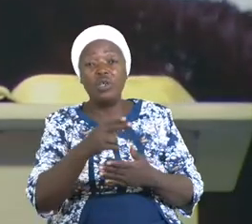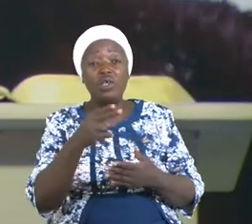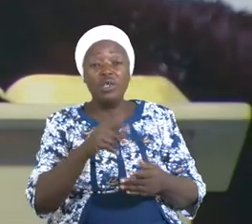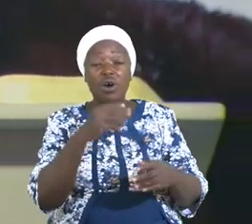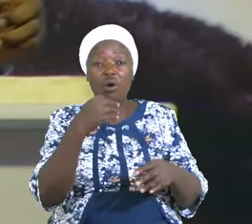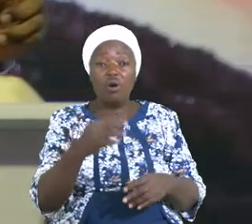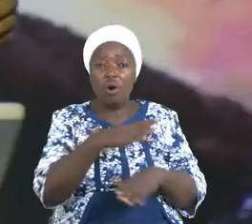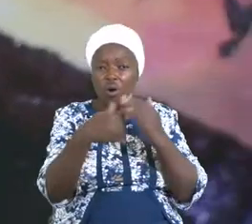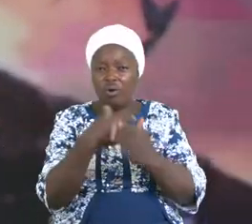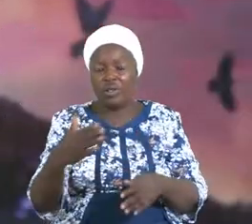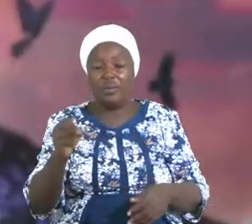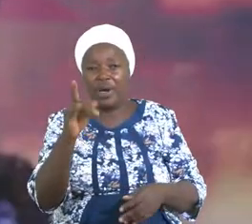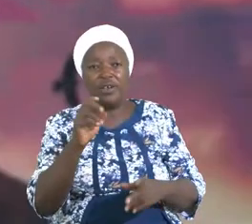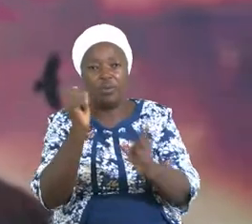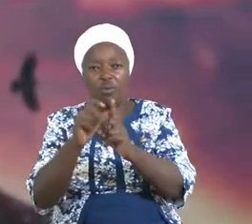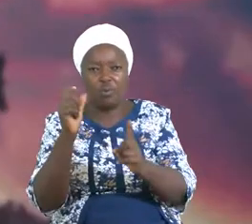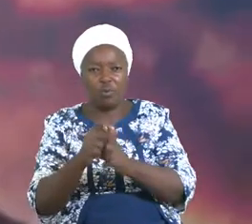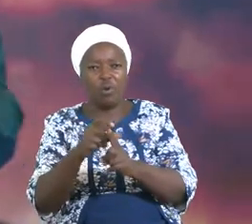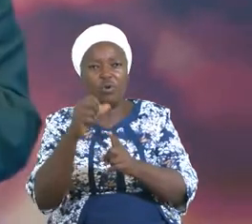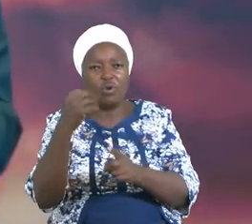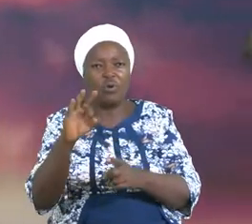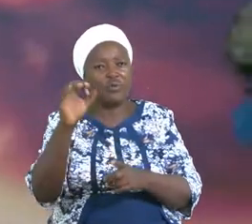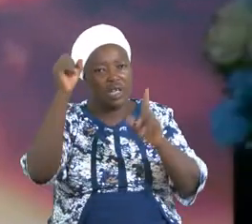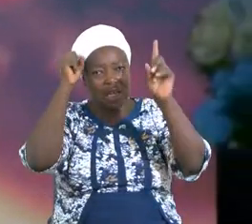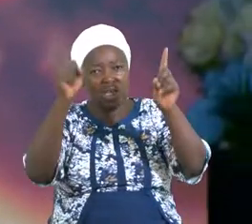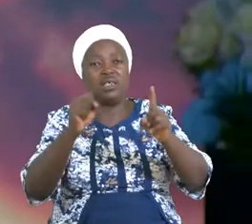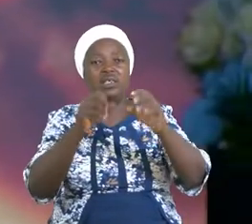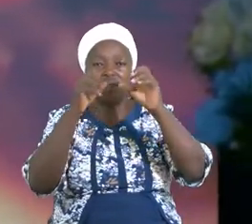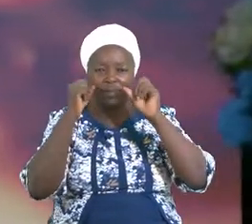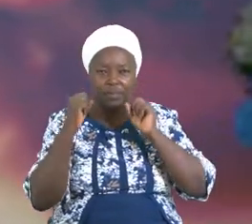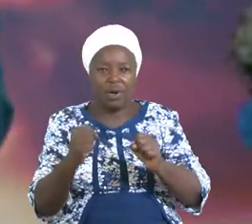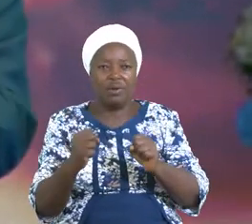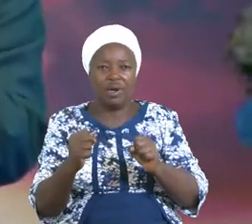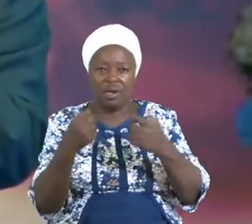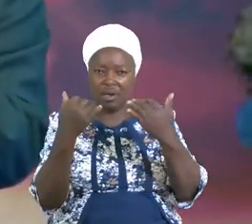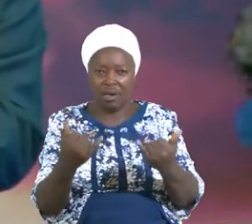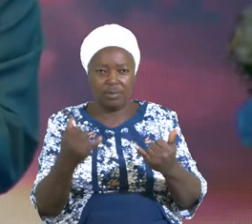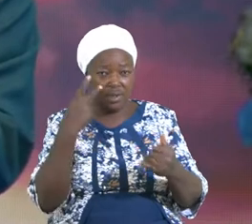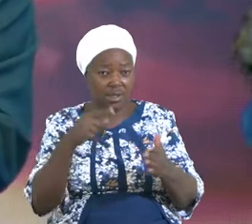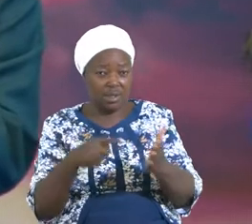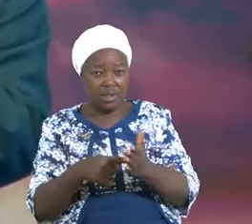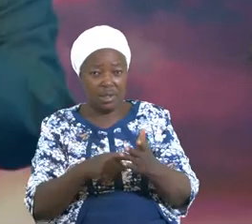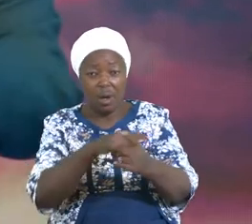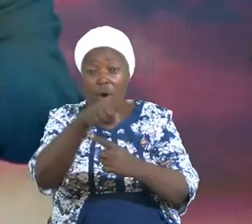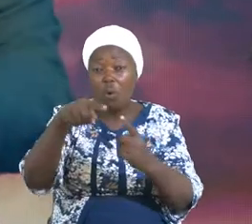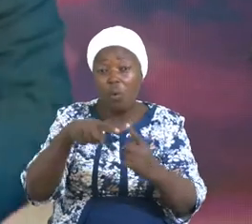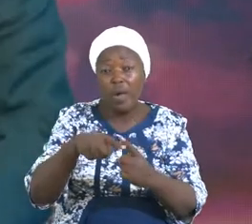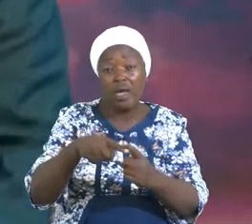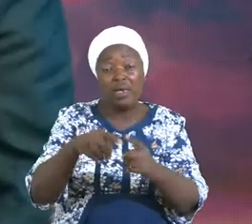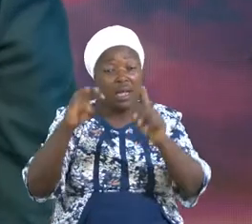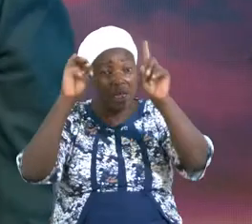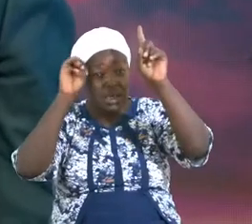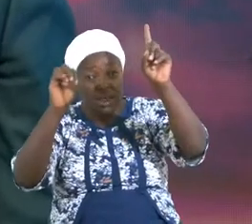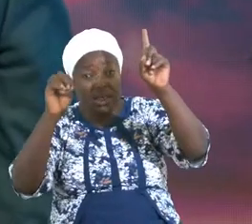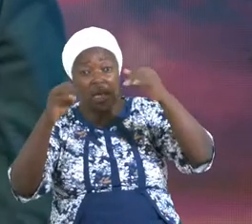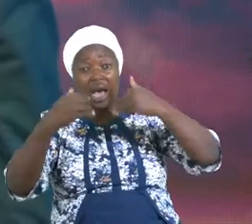the word of his power. Look at this. When he had